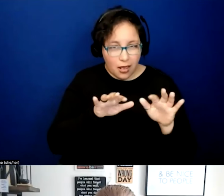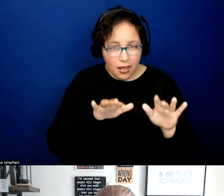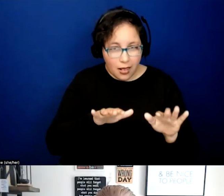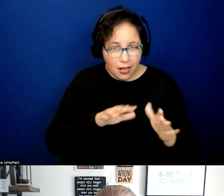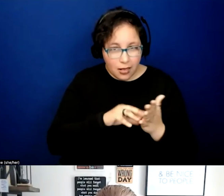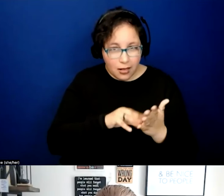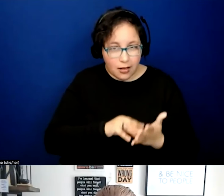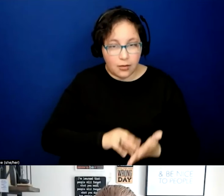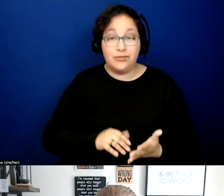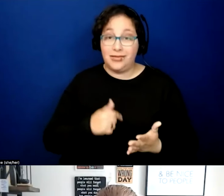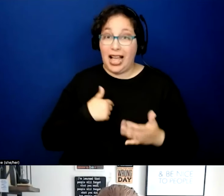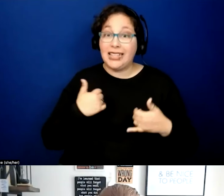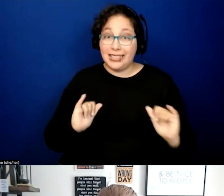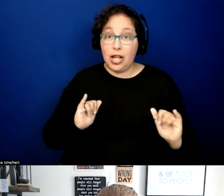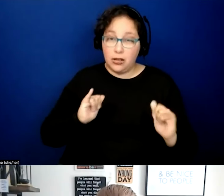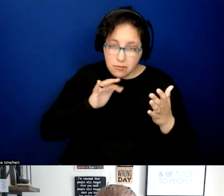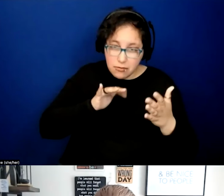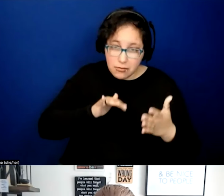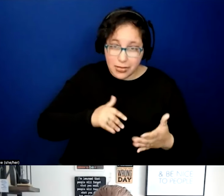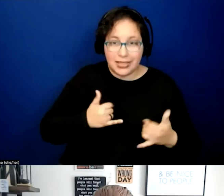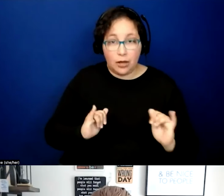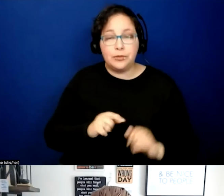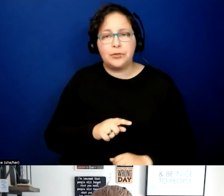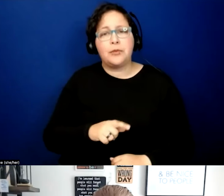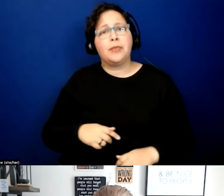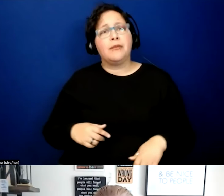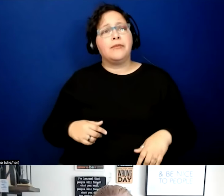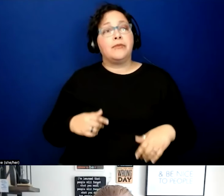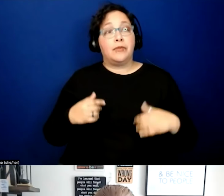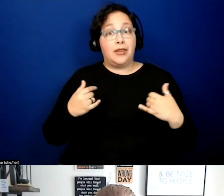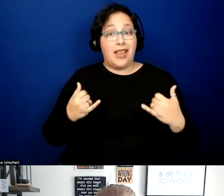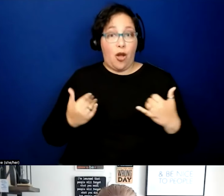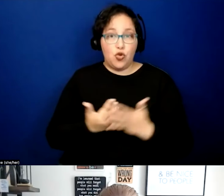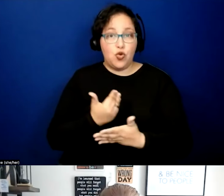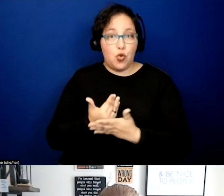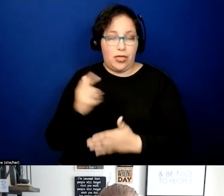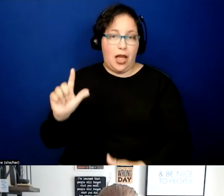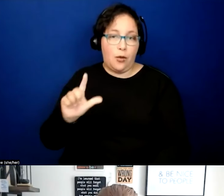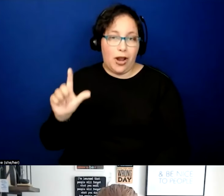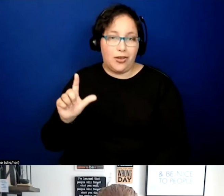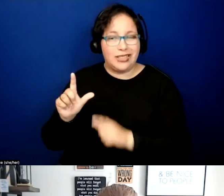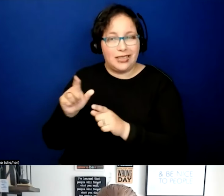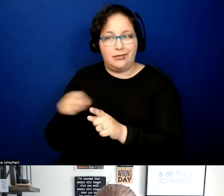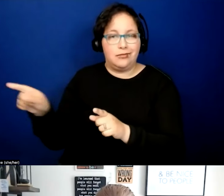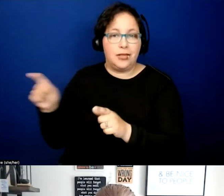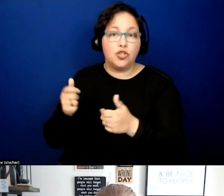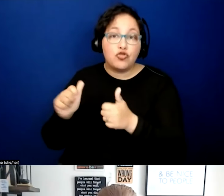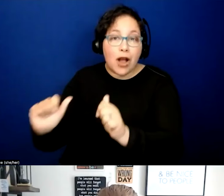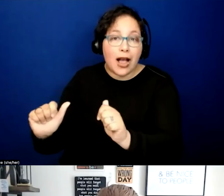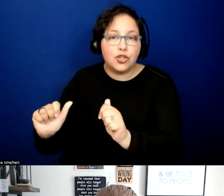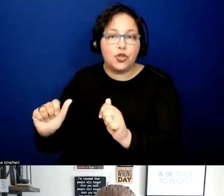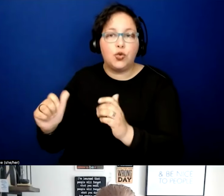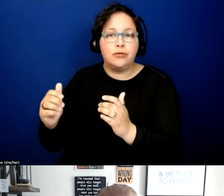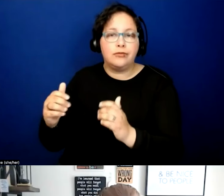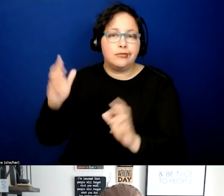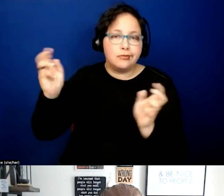time. There are also kind of emerging libraries that are trying to be with front-end libraries